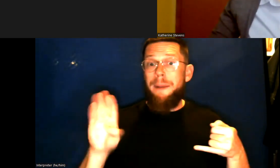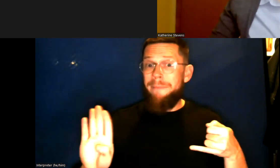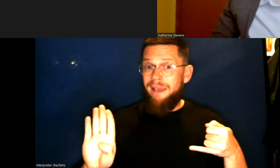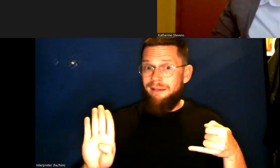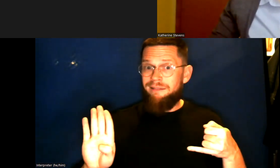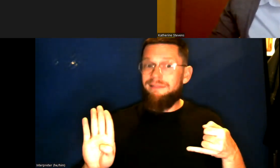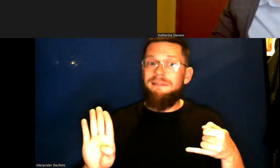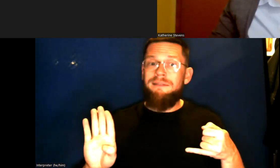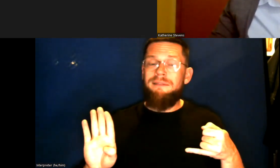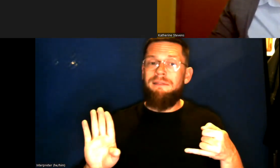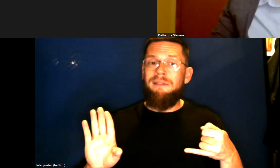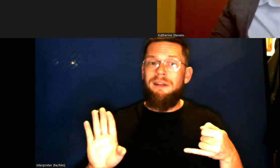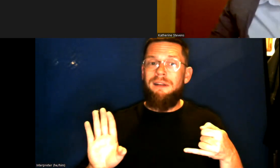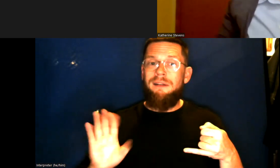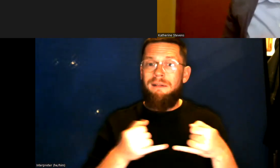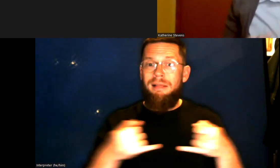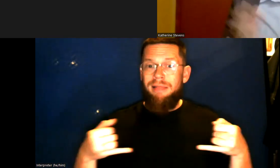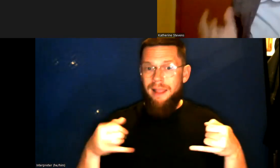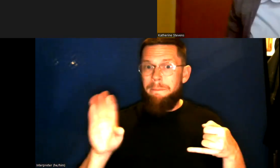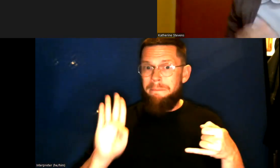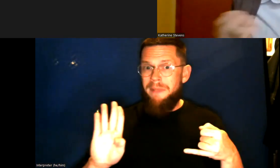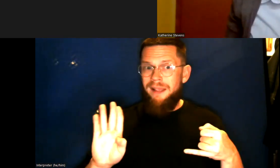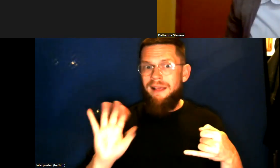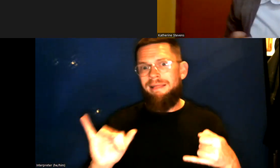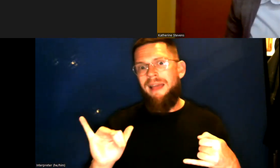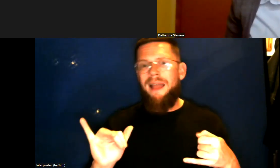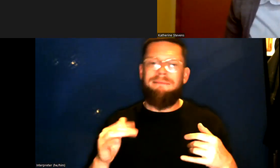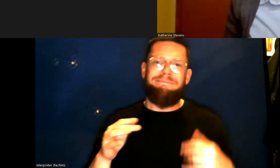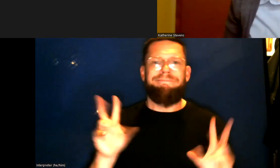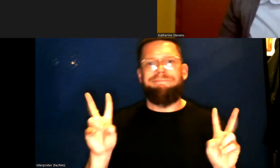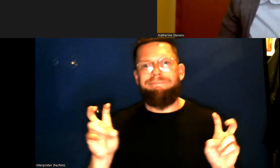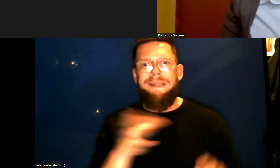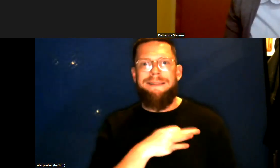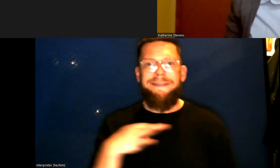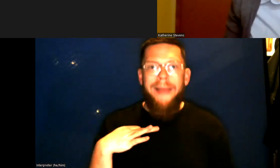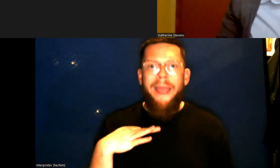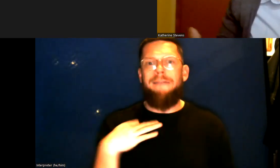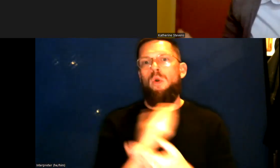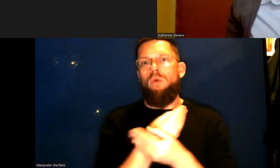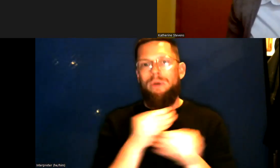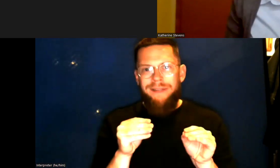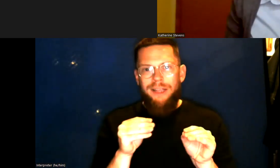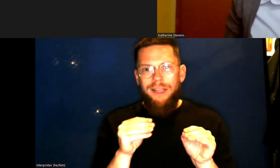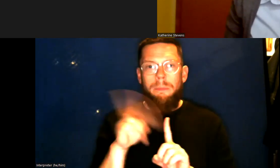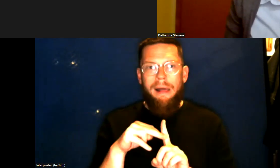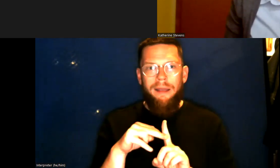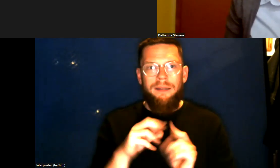you put, so line B is generally considered like staff at the organization that is applying, and we fold fiscal sponsors into